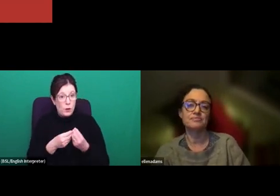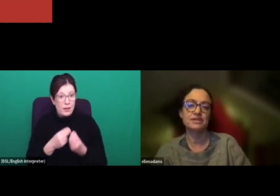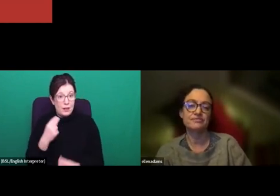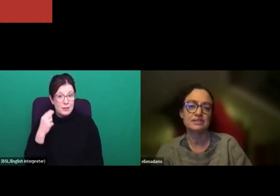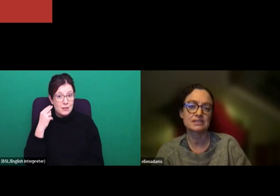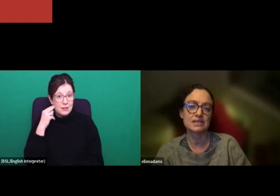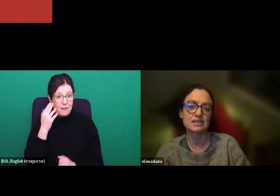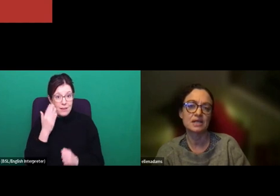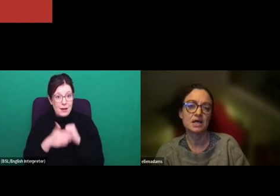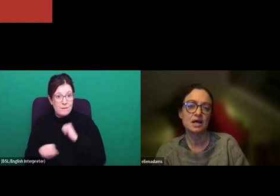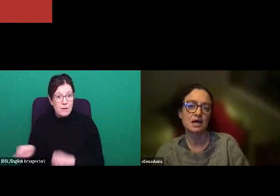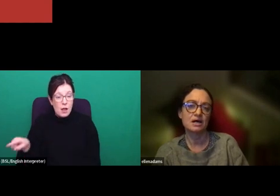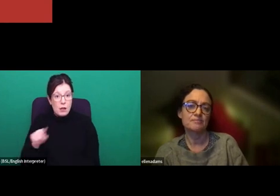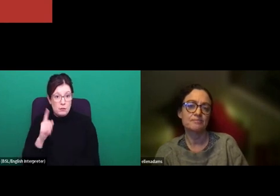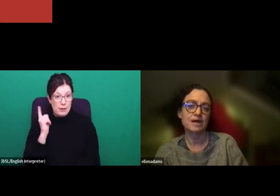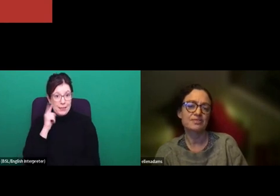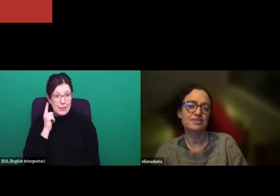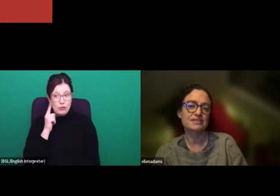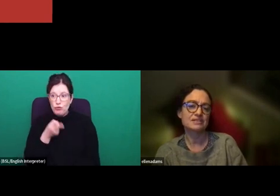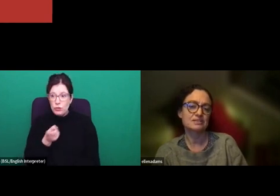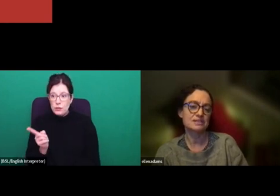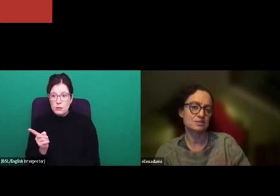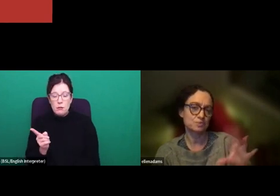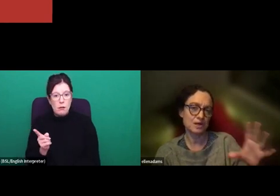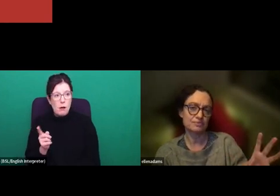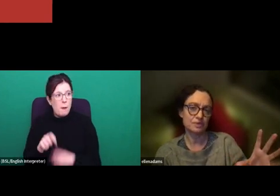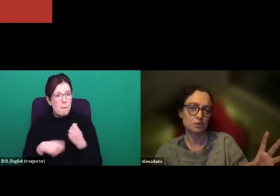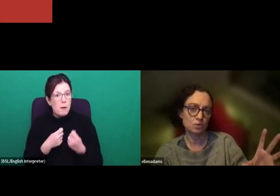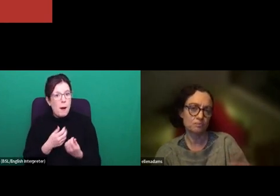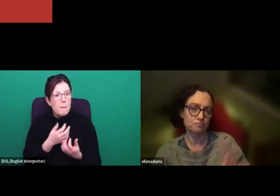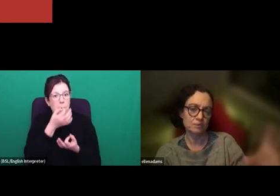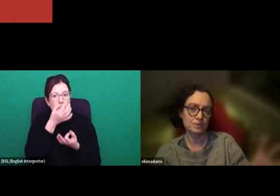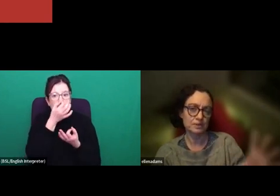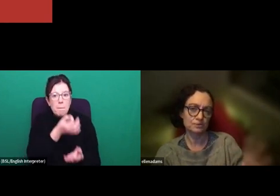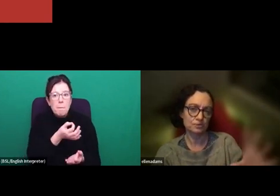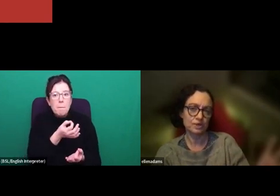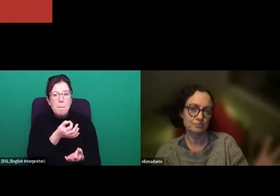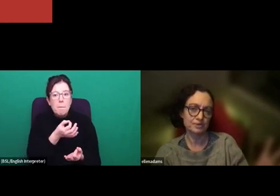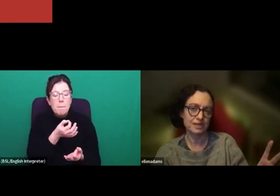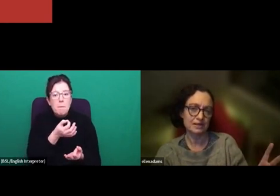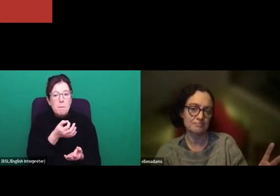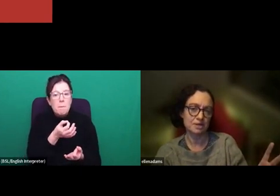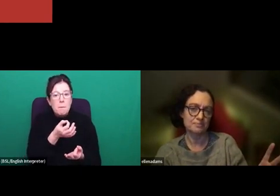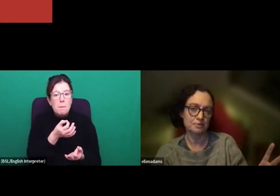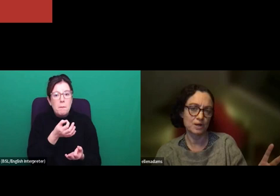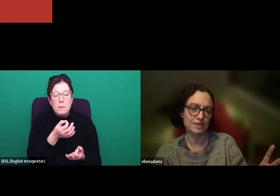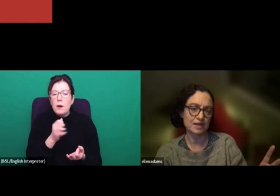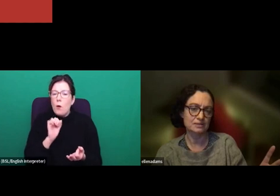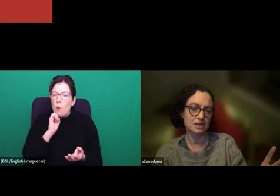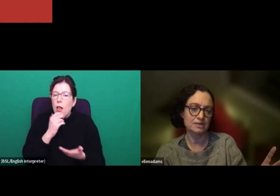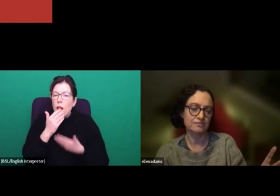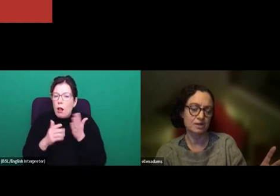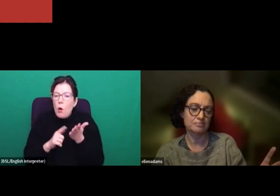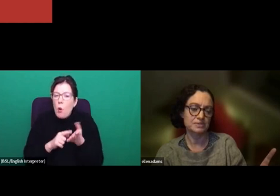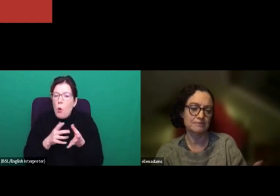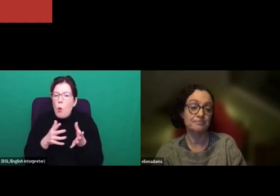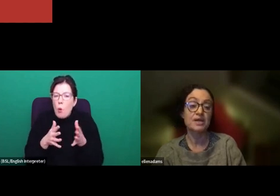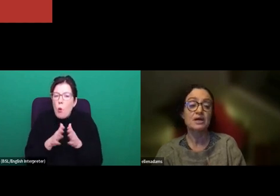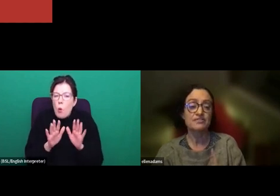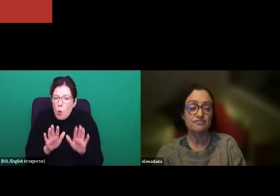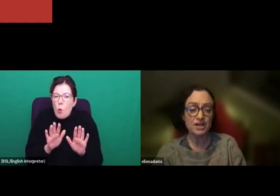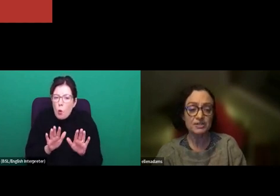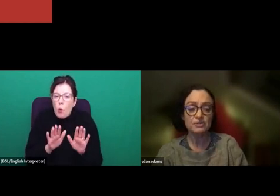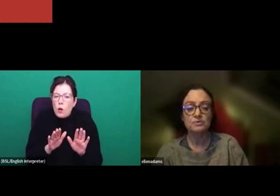in previously. And this is where the law, where we sort of come to that in a moment, where that kind of comes